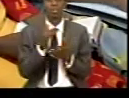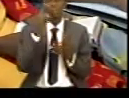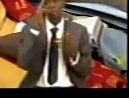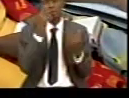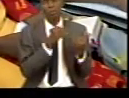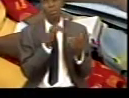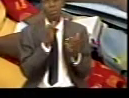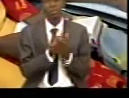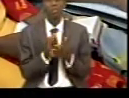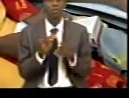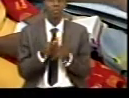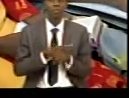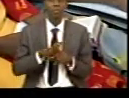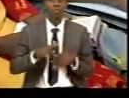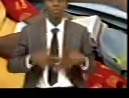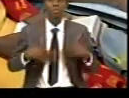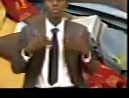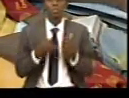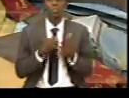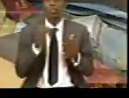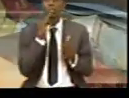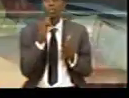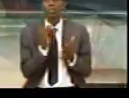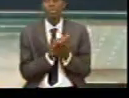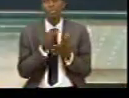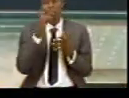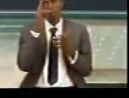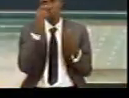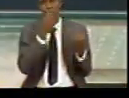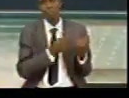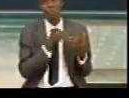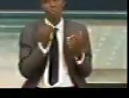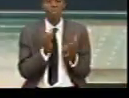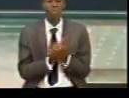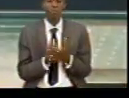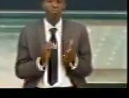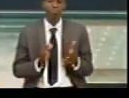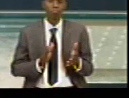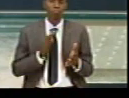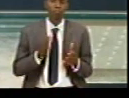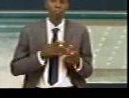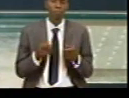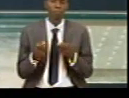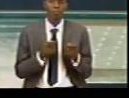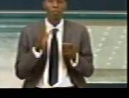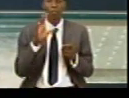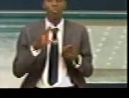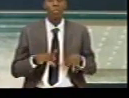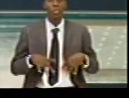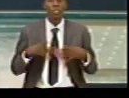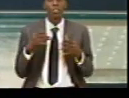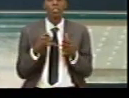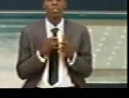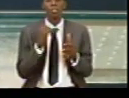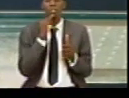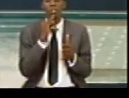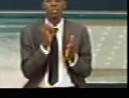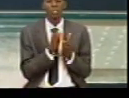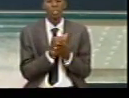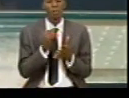your life. It is that faith that moderates your life. It is that faith that is